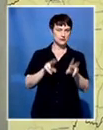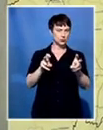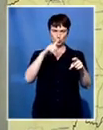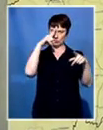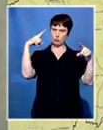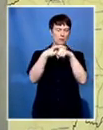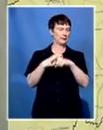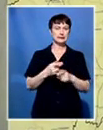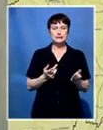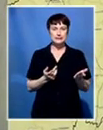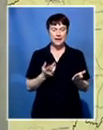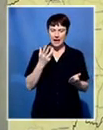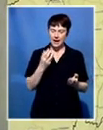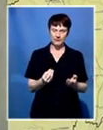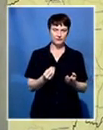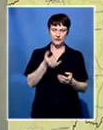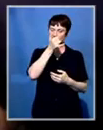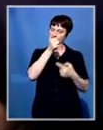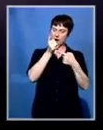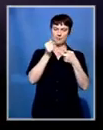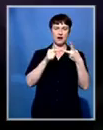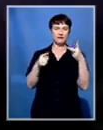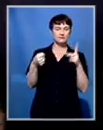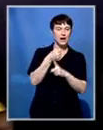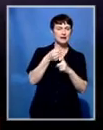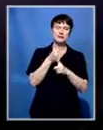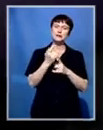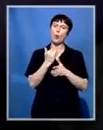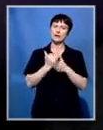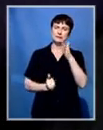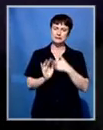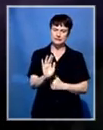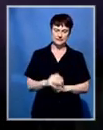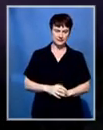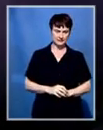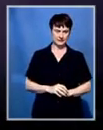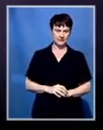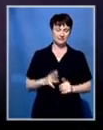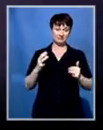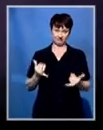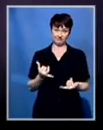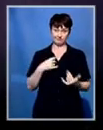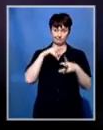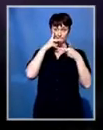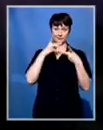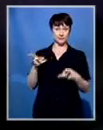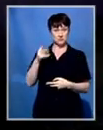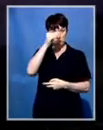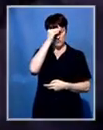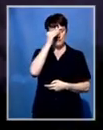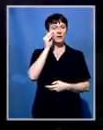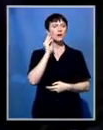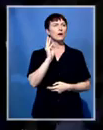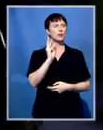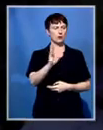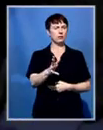complicated issues that underlie crime and violence. It remains to be seen what plans police will implement